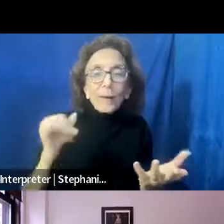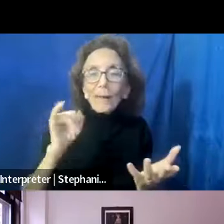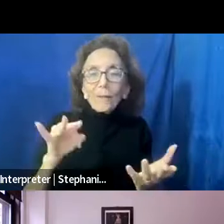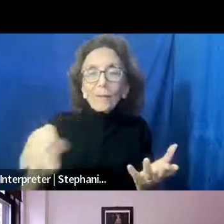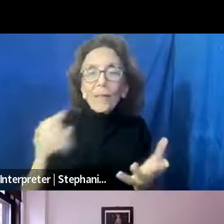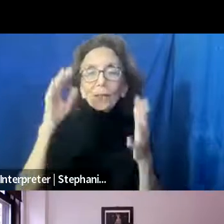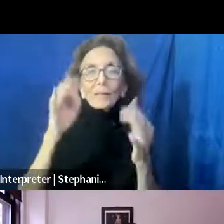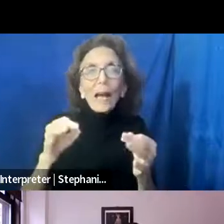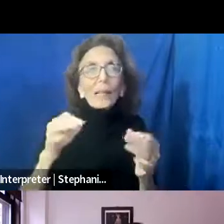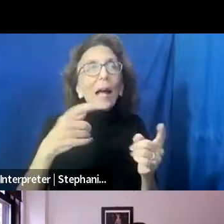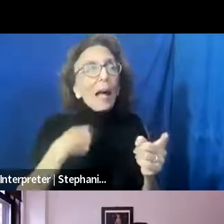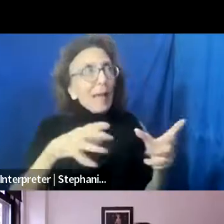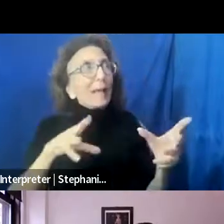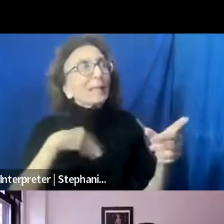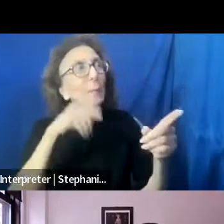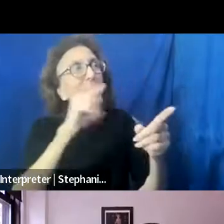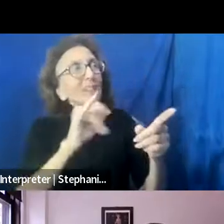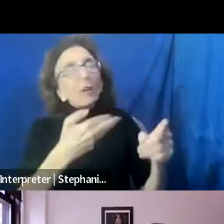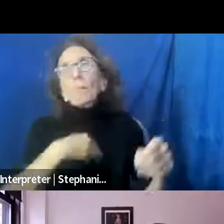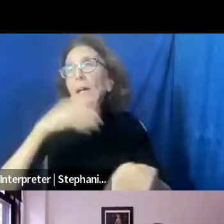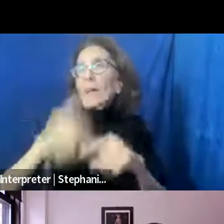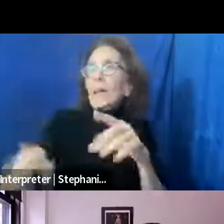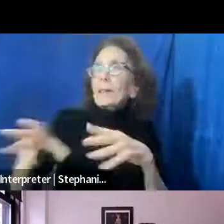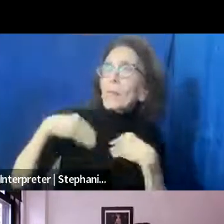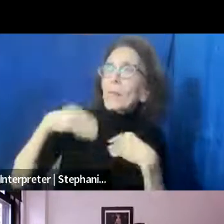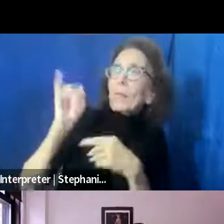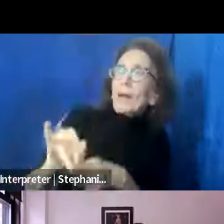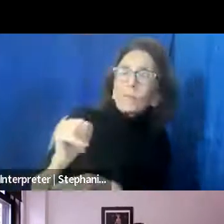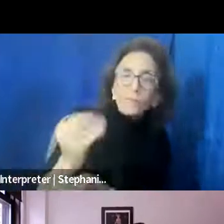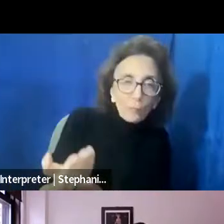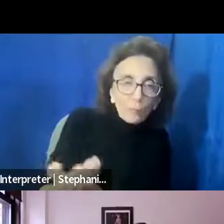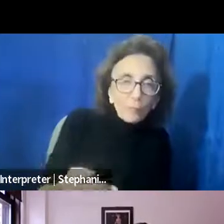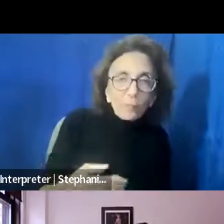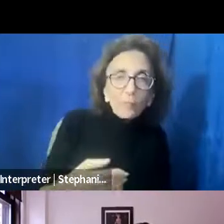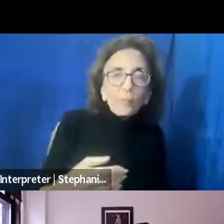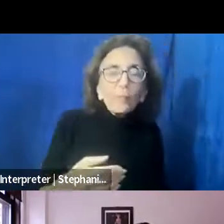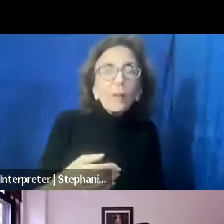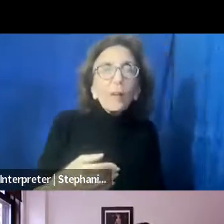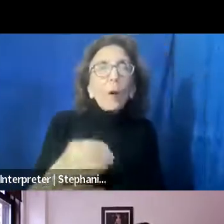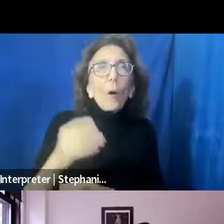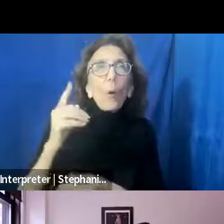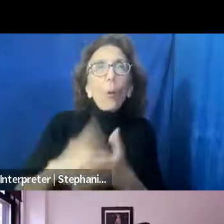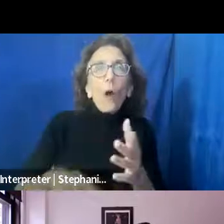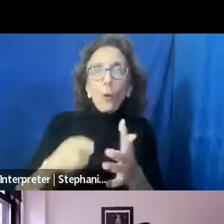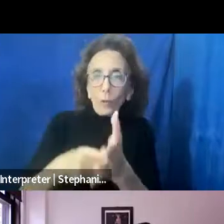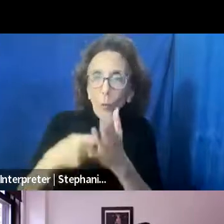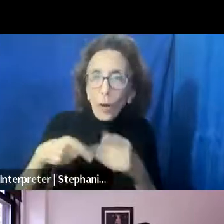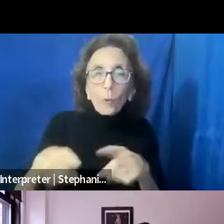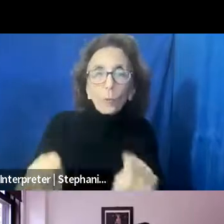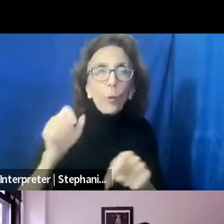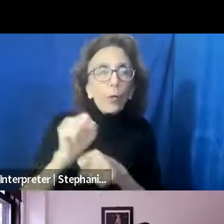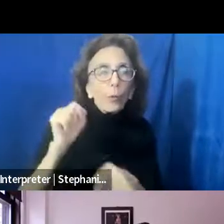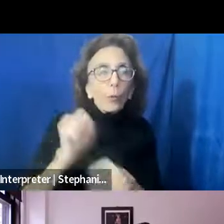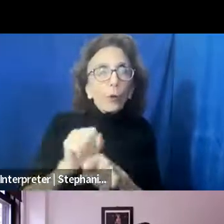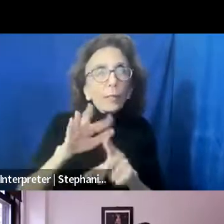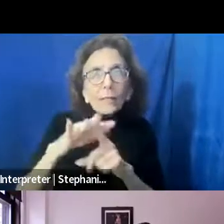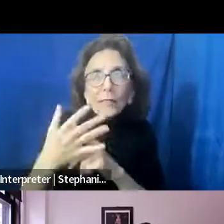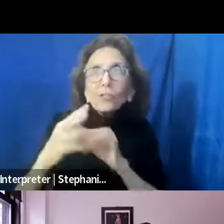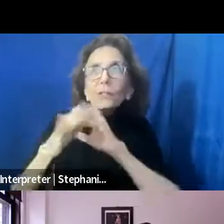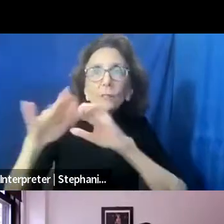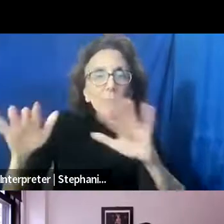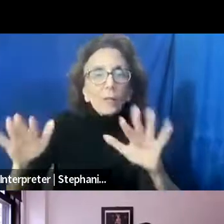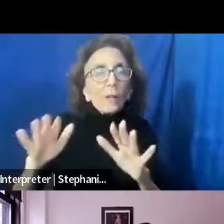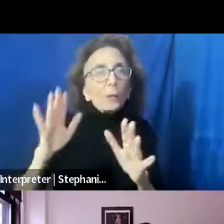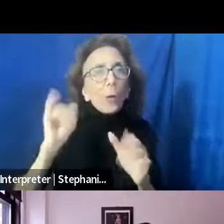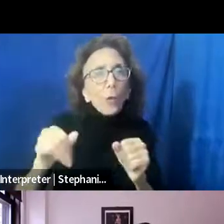what jobs they can take and not take, and what their working conditions are. And so those were important conversations